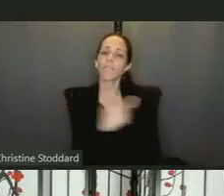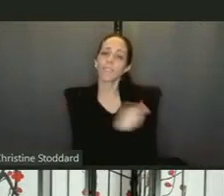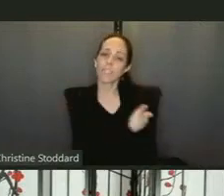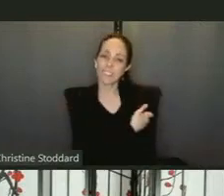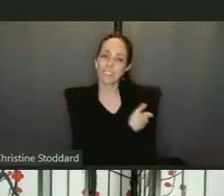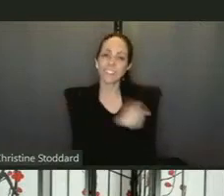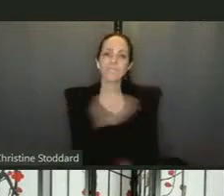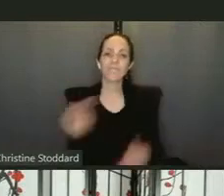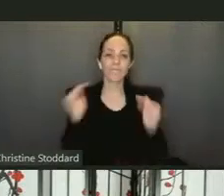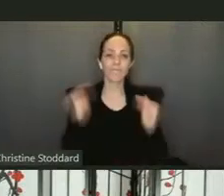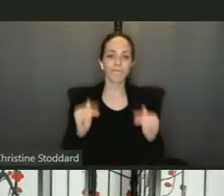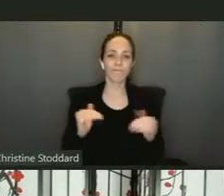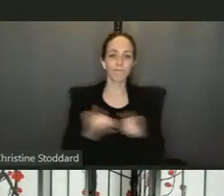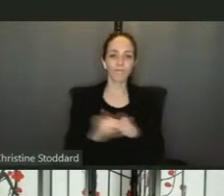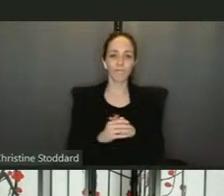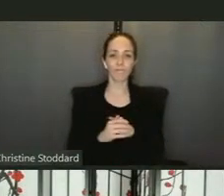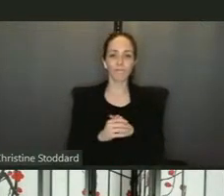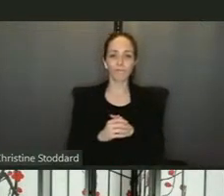next slide, please.